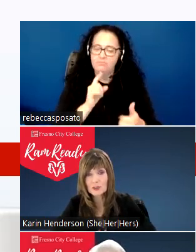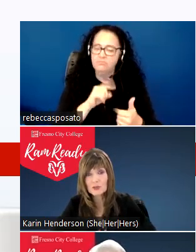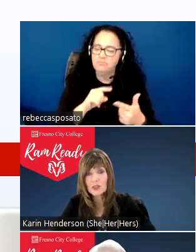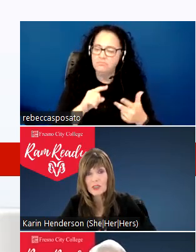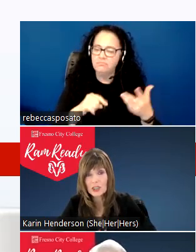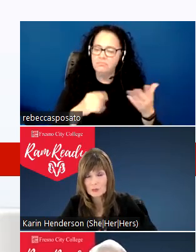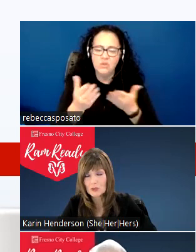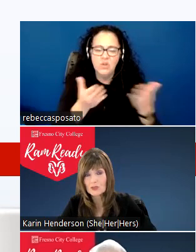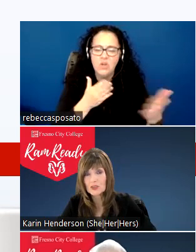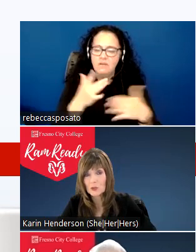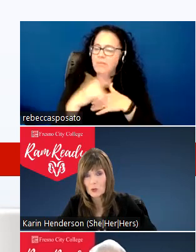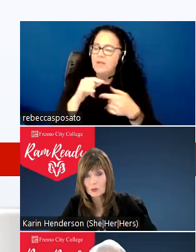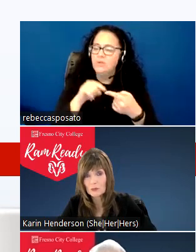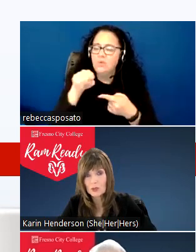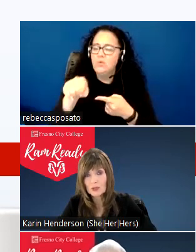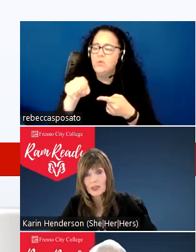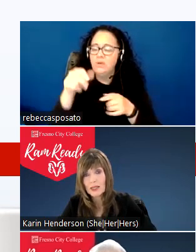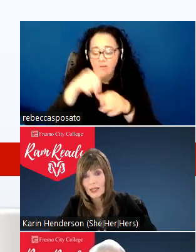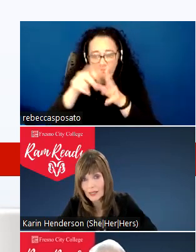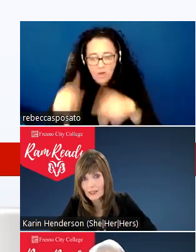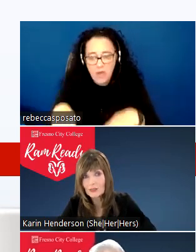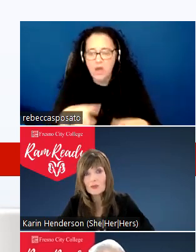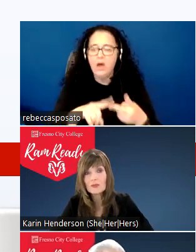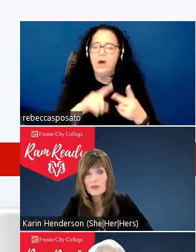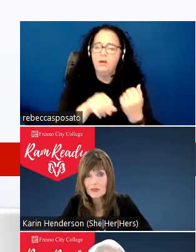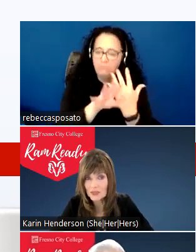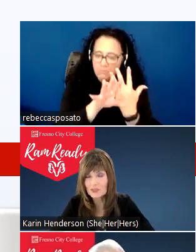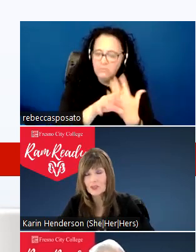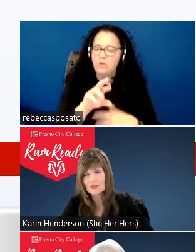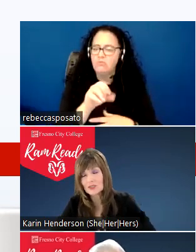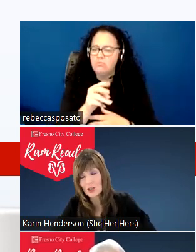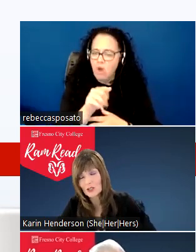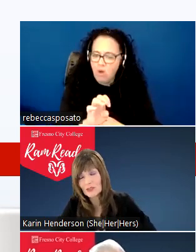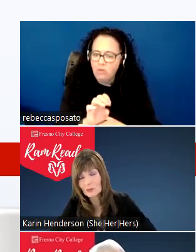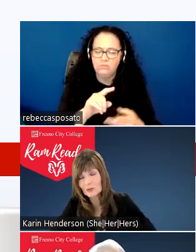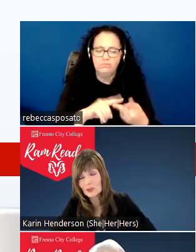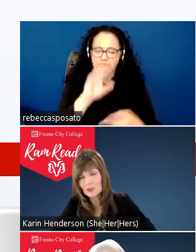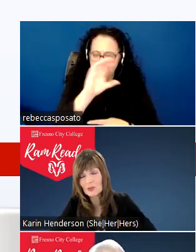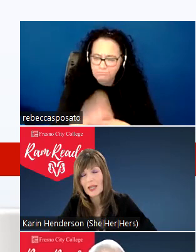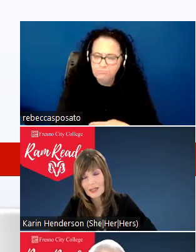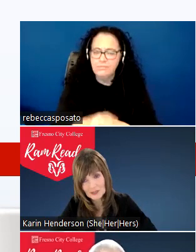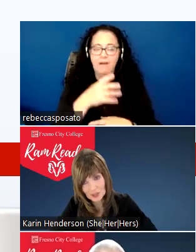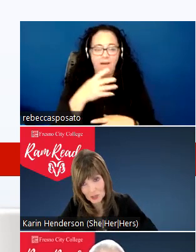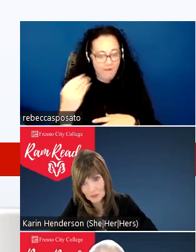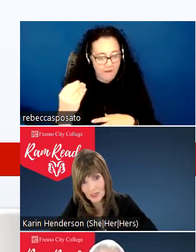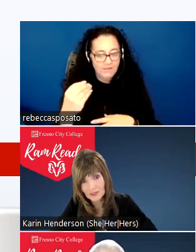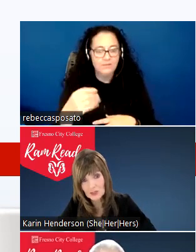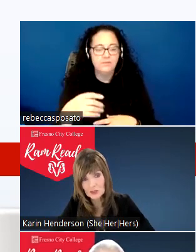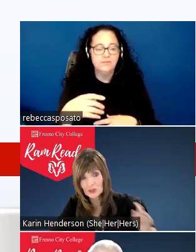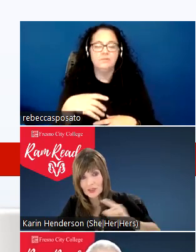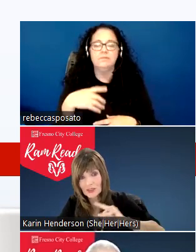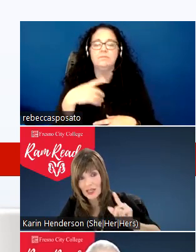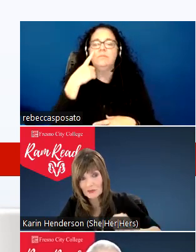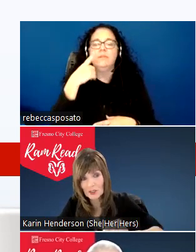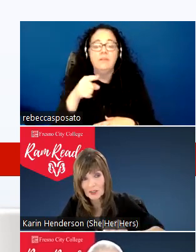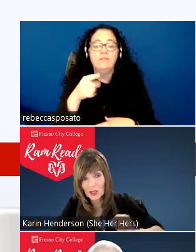available to you in person or remote, and these services are available to you as an alumni. So